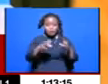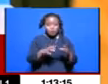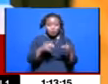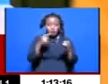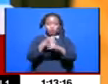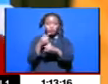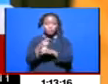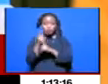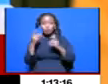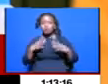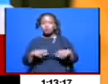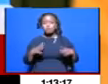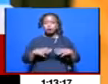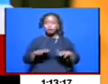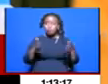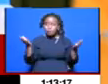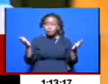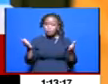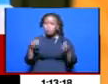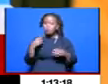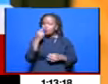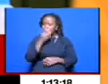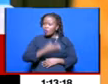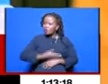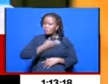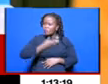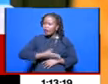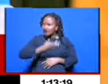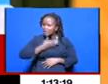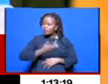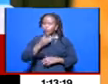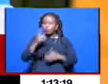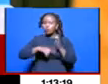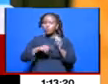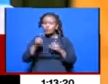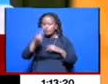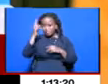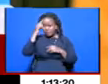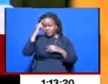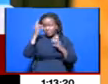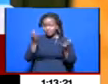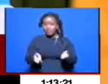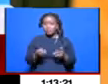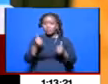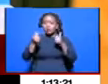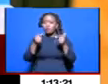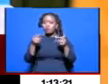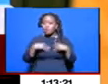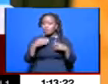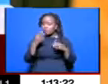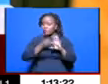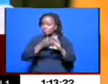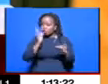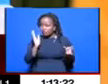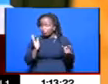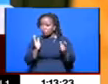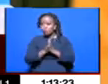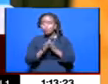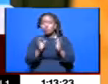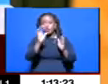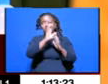citizens, aggrieved by what they perceived was an imminent overthrow of the